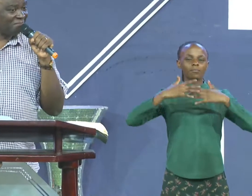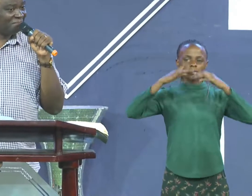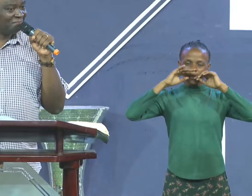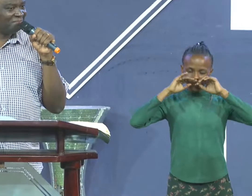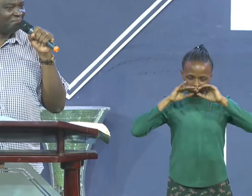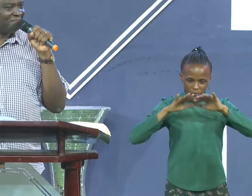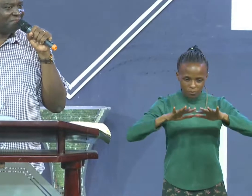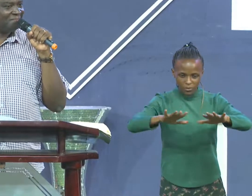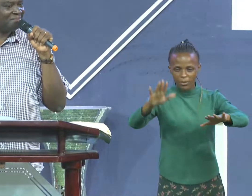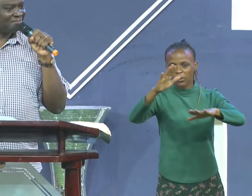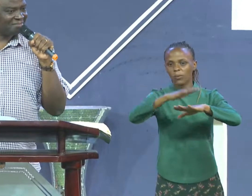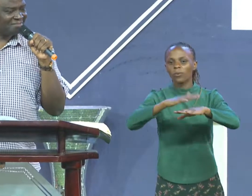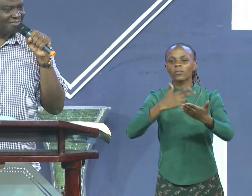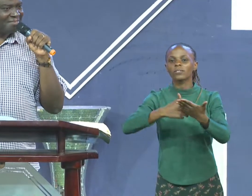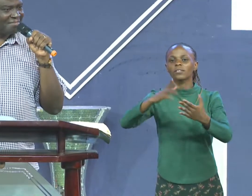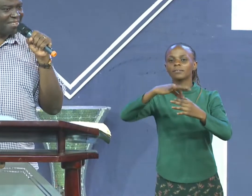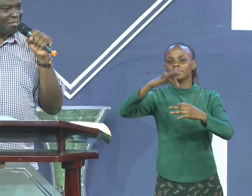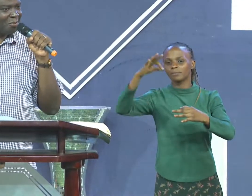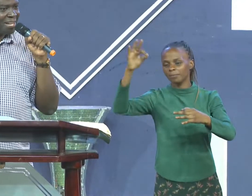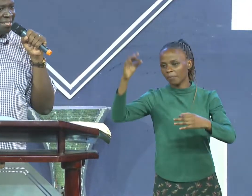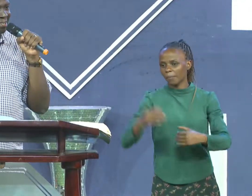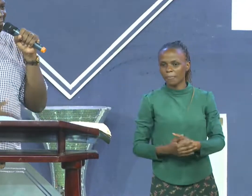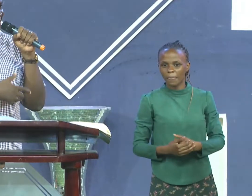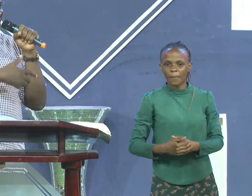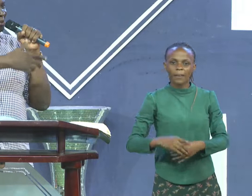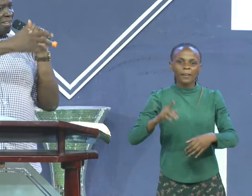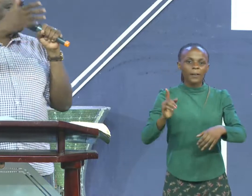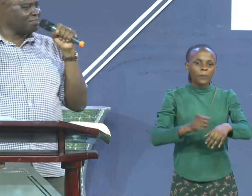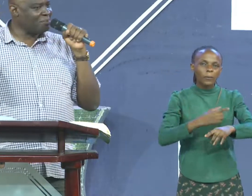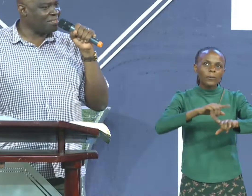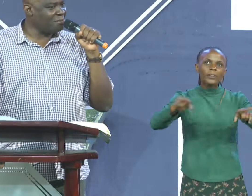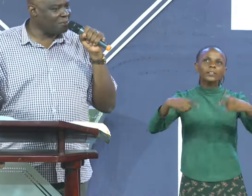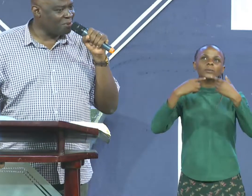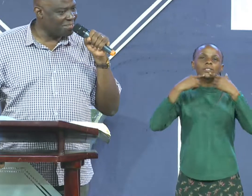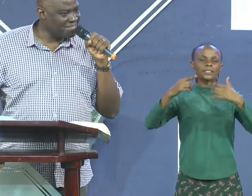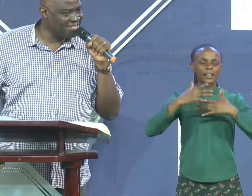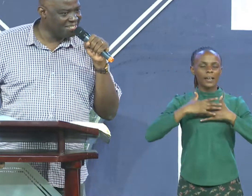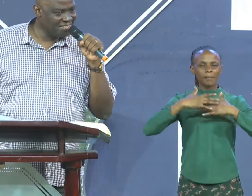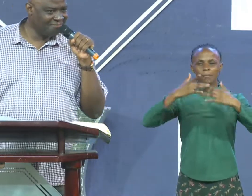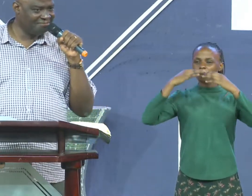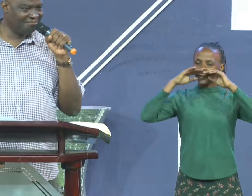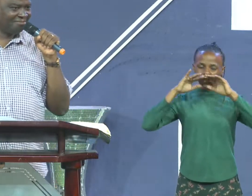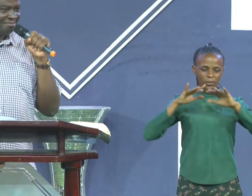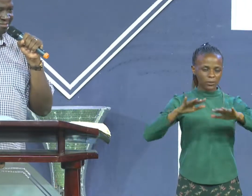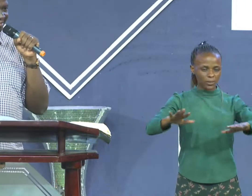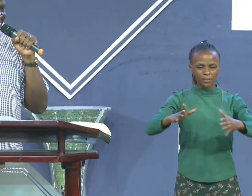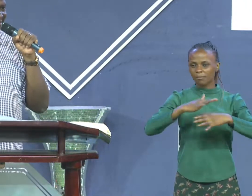Ghost. And so when I say breathe on us the breath of God, I